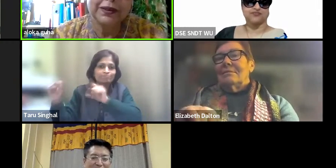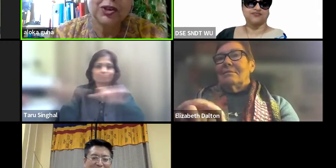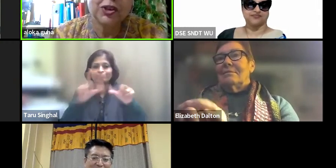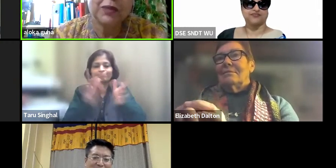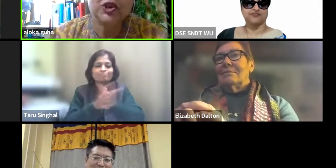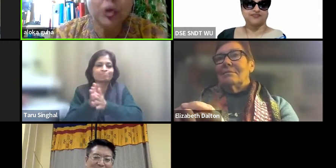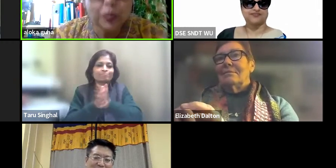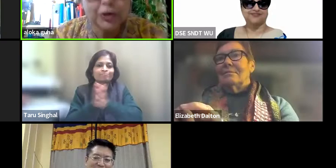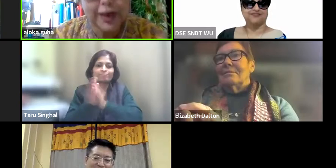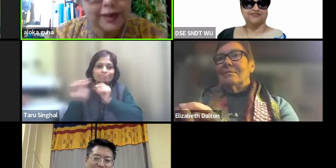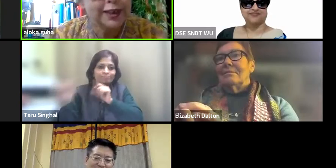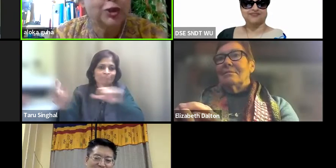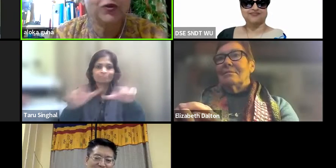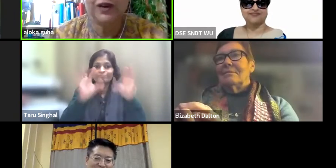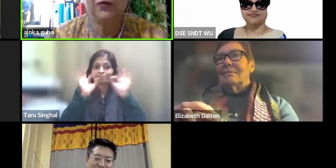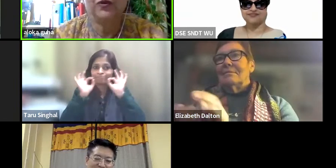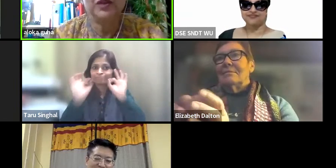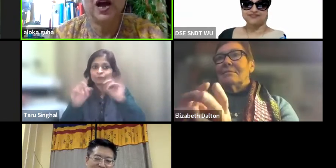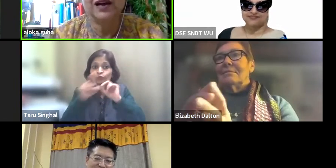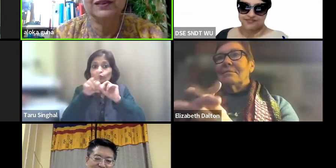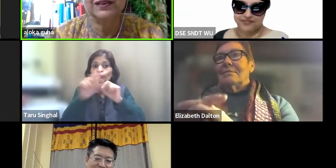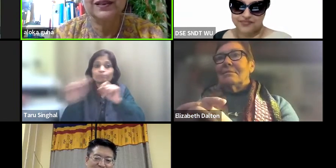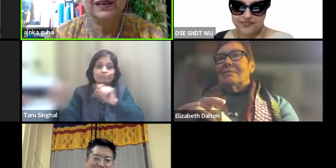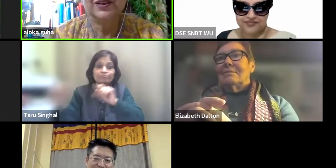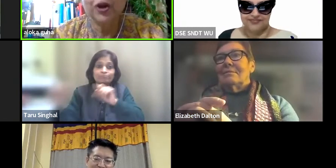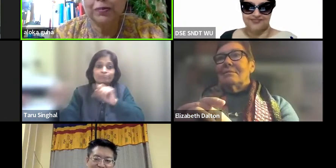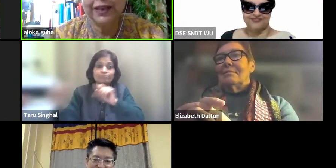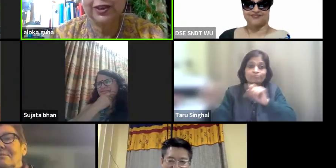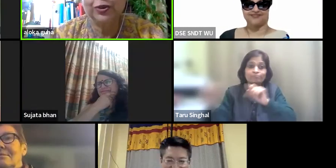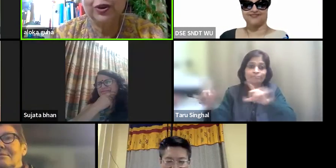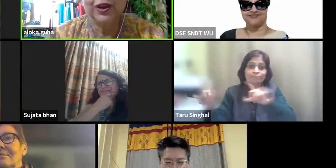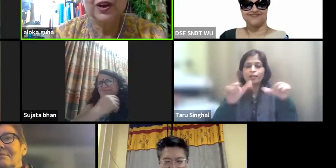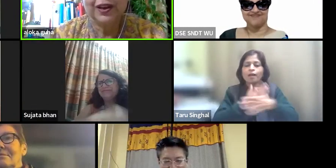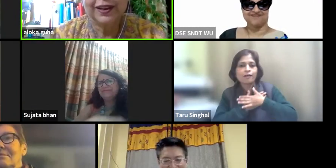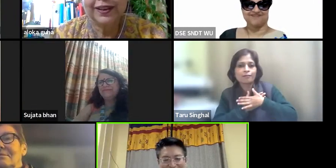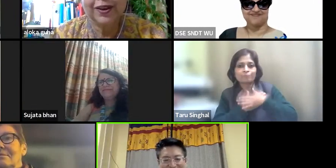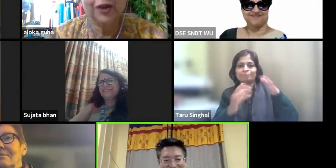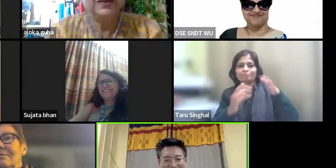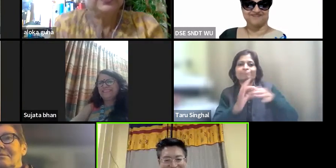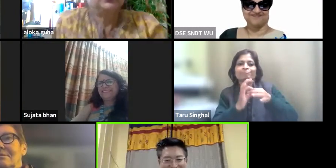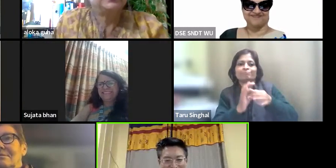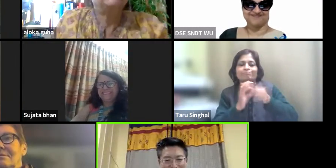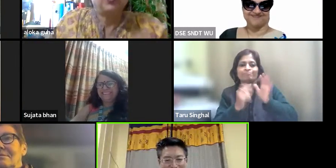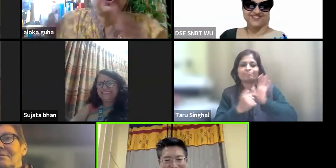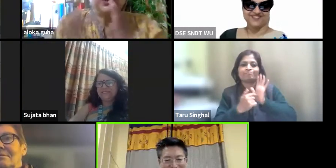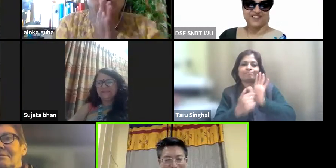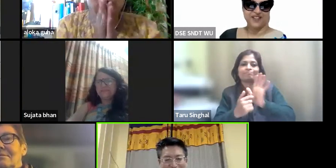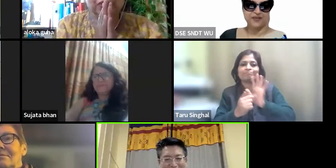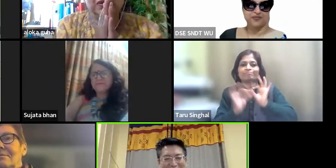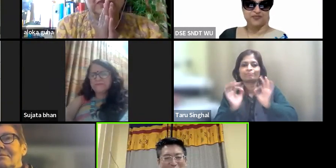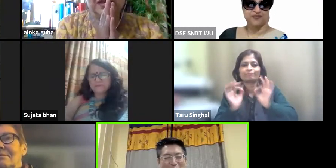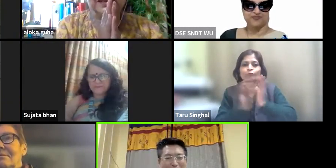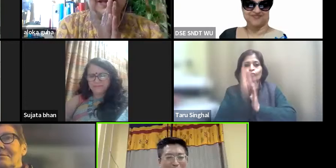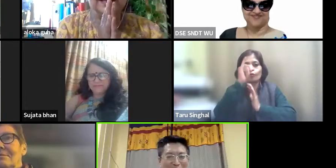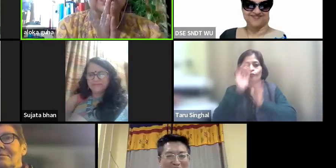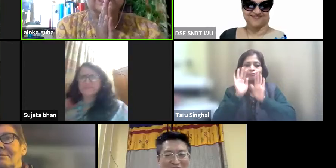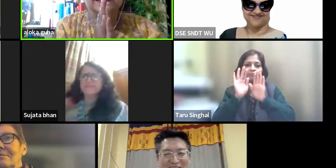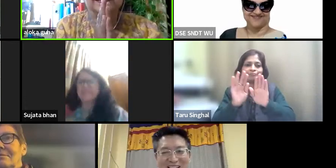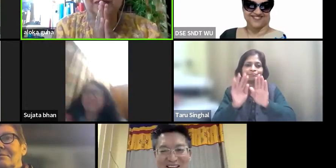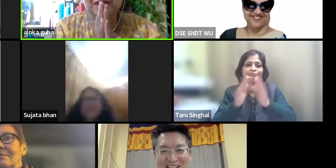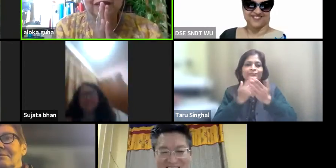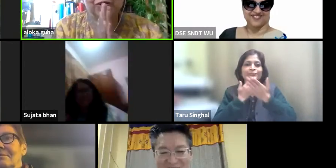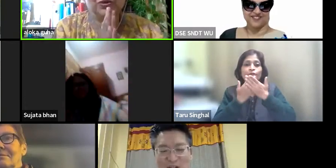inspiring presentation, which you presented straight from the heart. God bless you. God bless you, and I hope we will meet